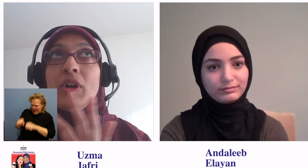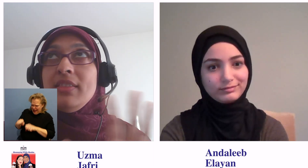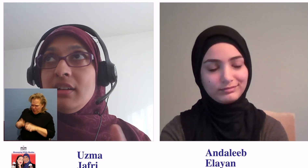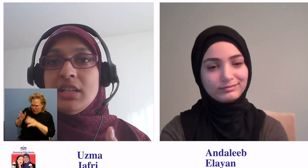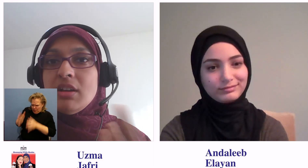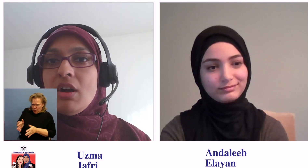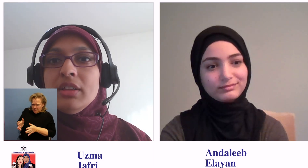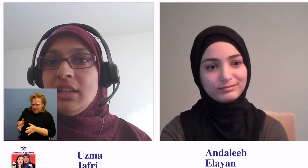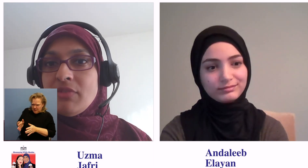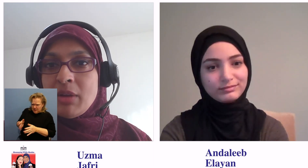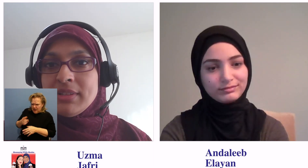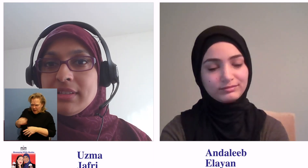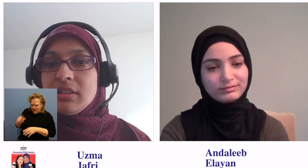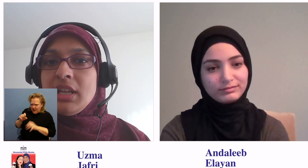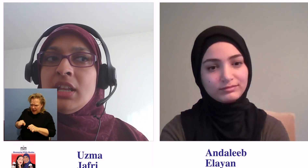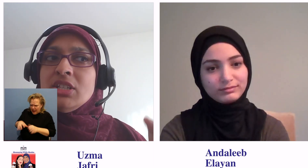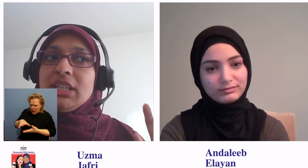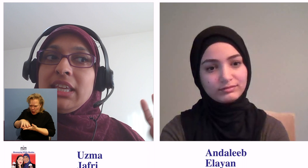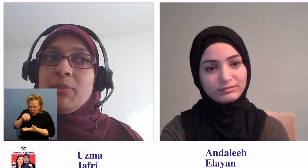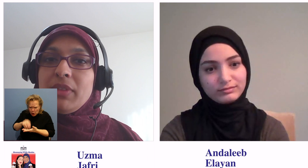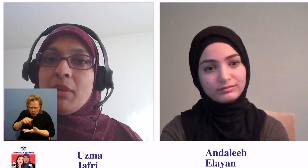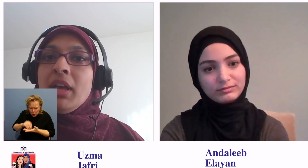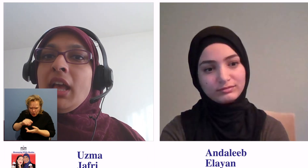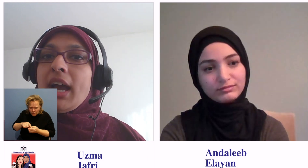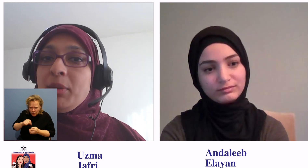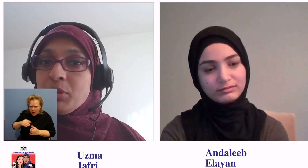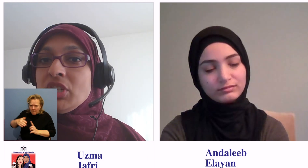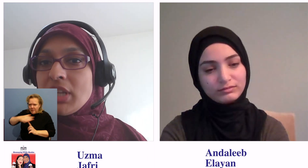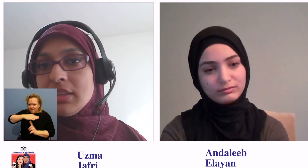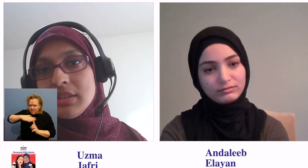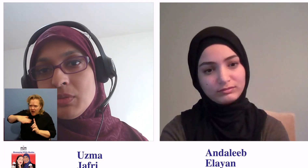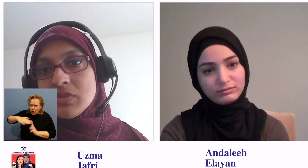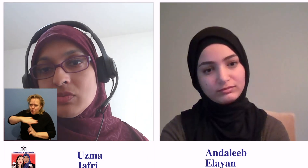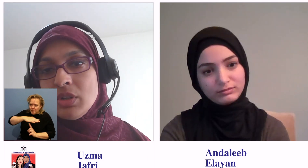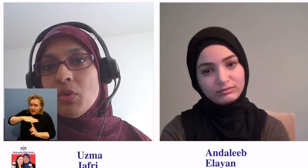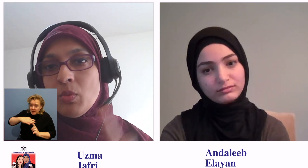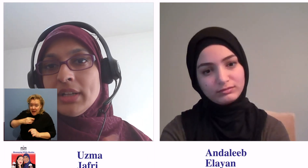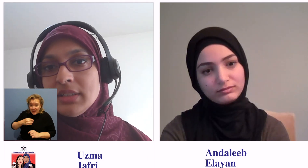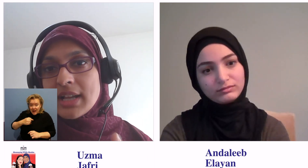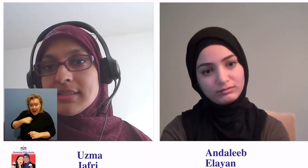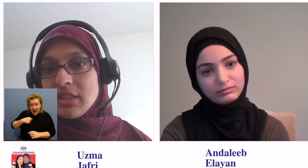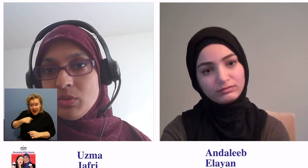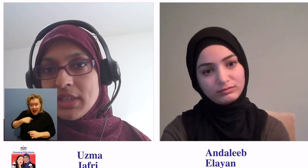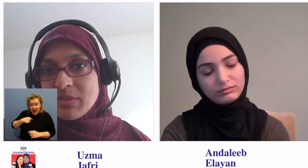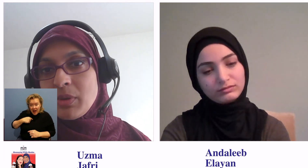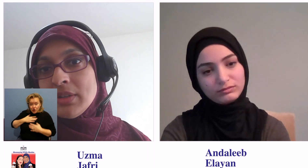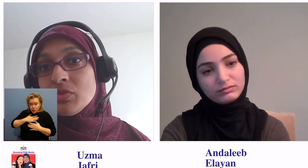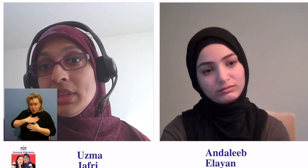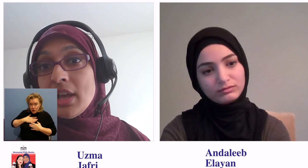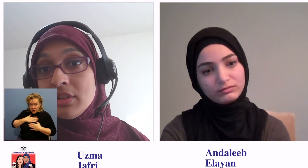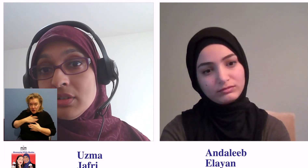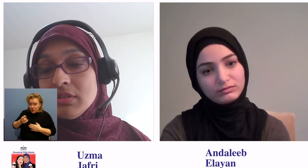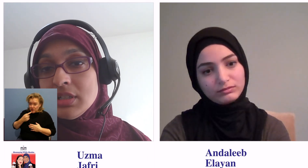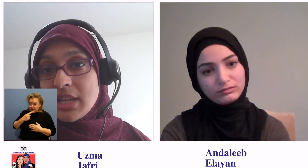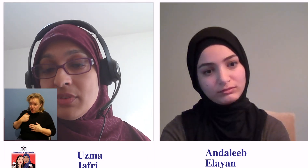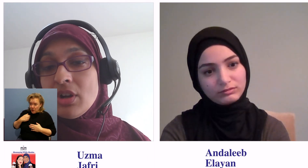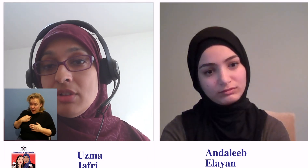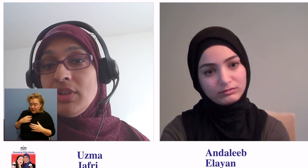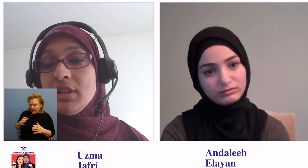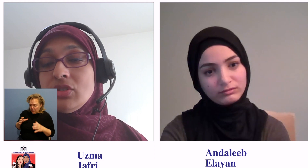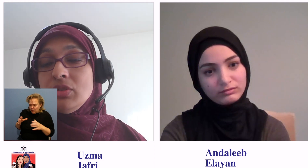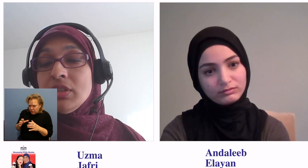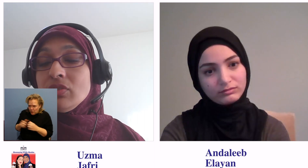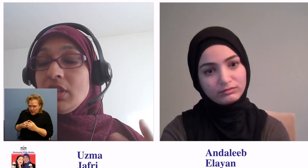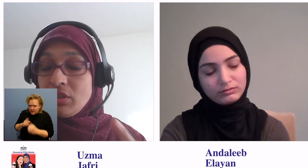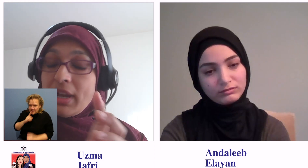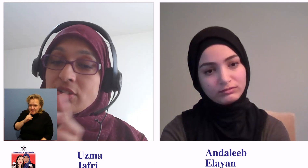absorb from there and all the environments that they're in and to keep them. I appreciate that there was, you know, one class that you experienced with other deaf and